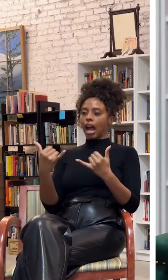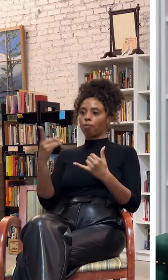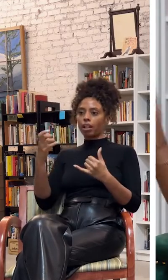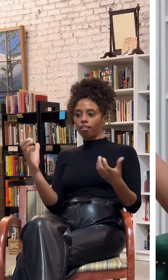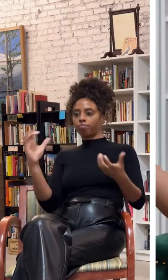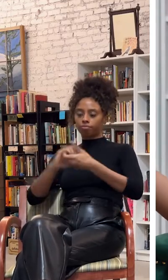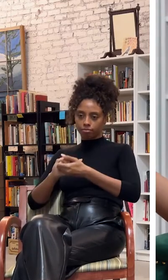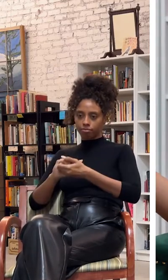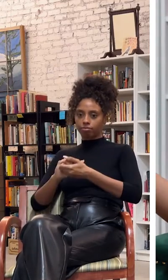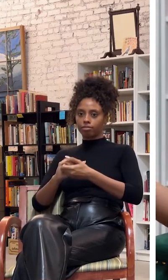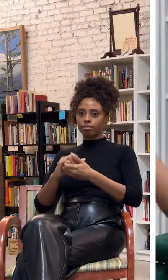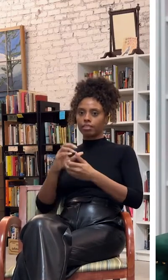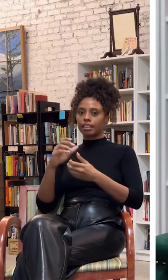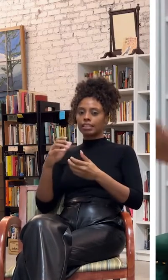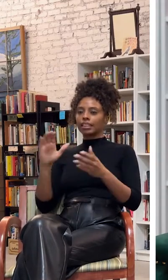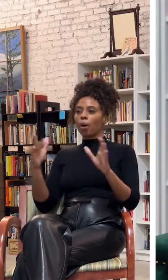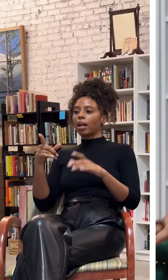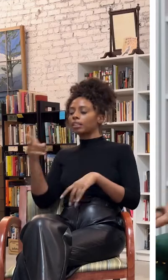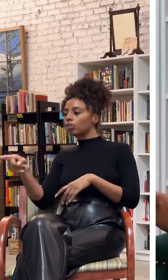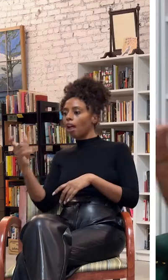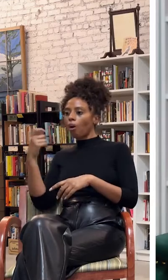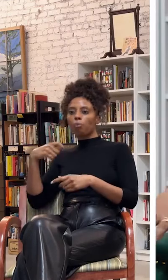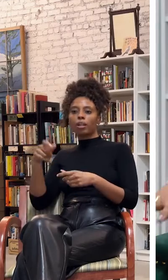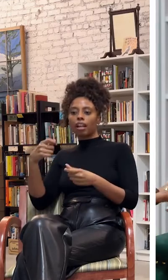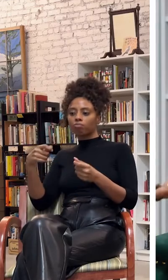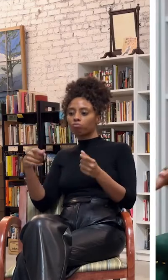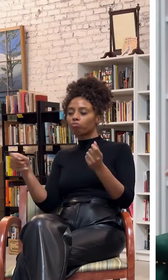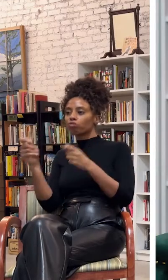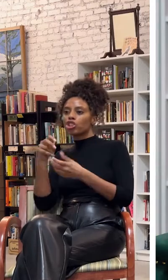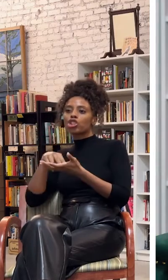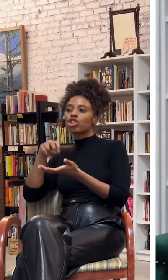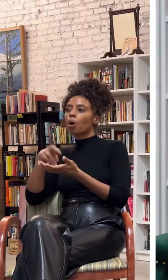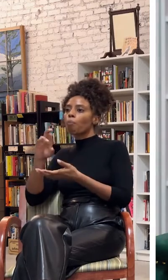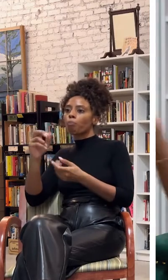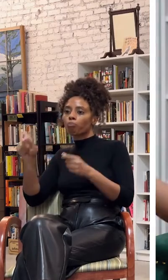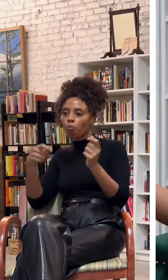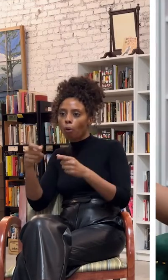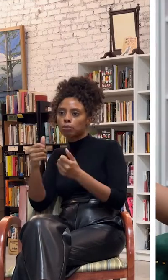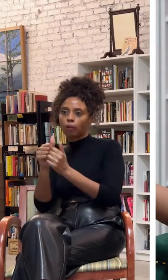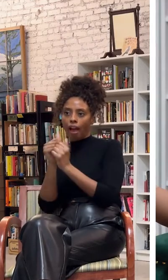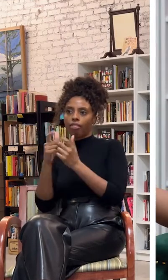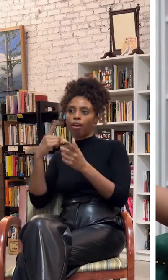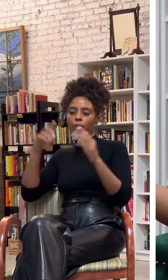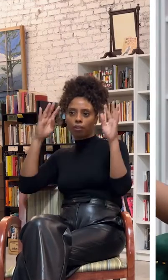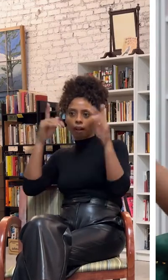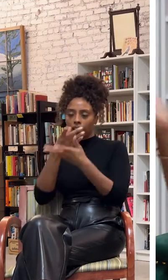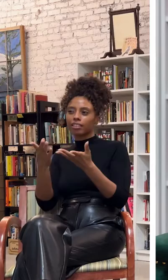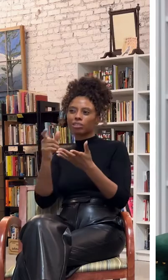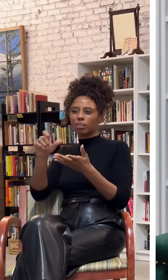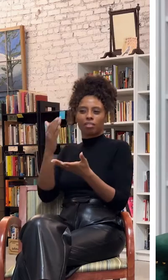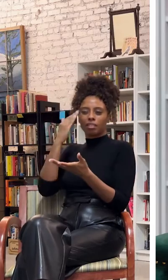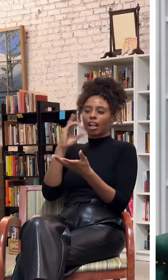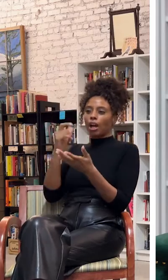versus I'm about to go double dutch, we relating, so let's talk about some things. which none of that is new. We know what that's like,